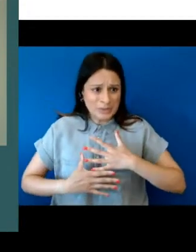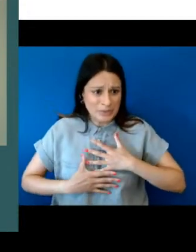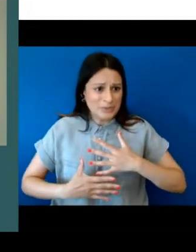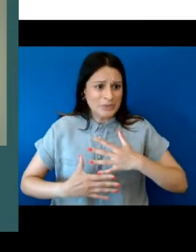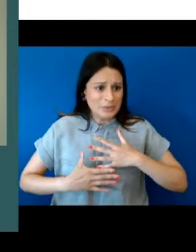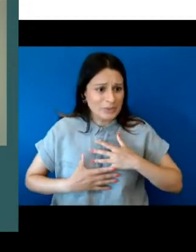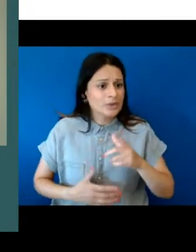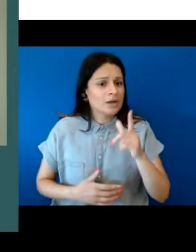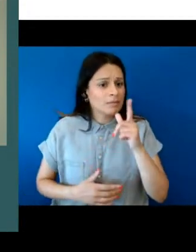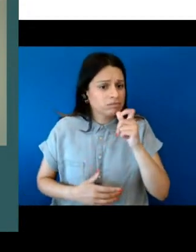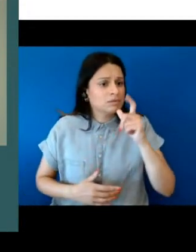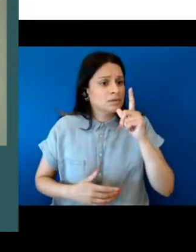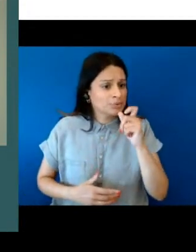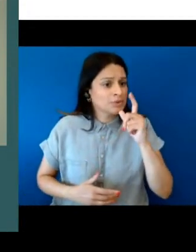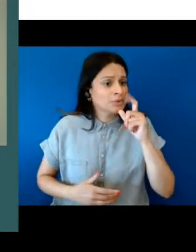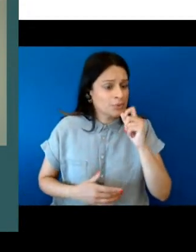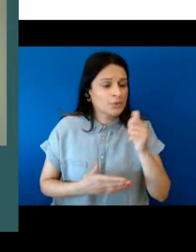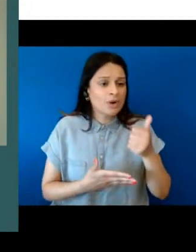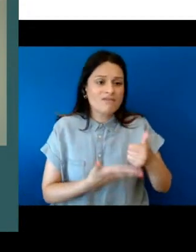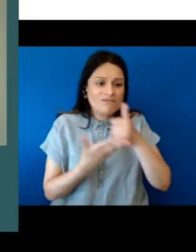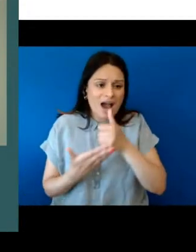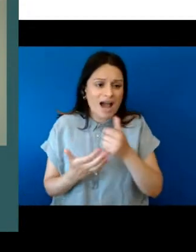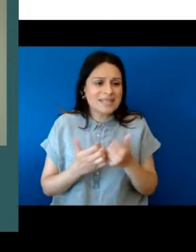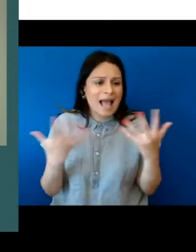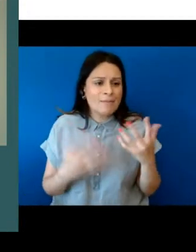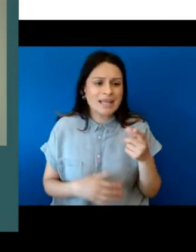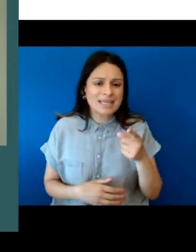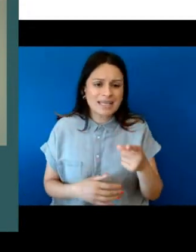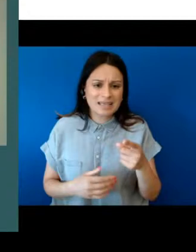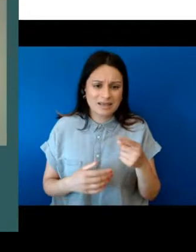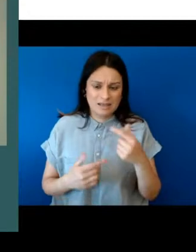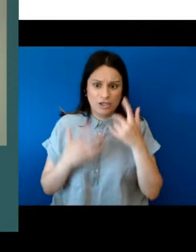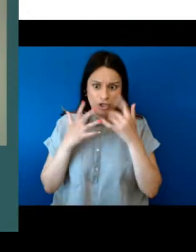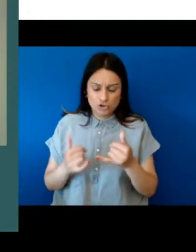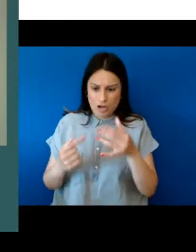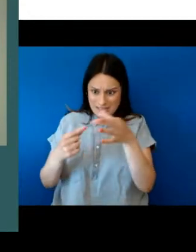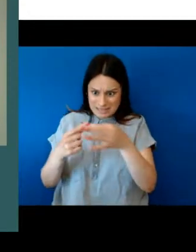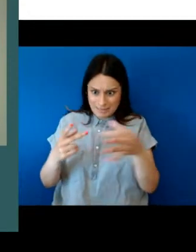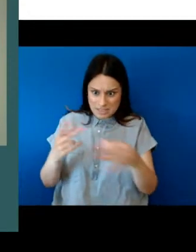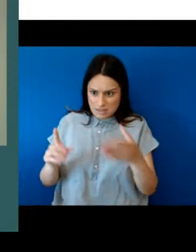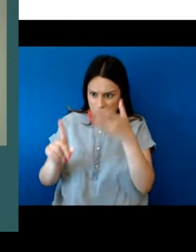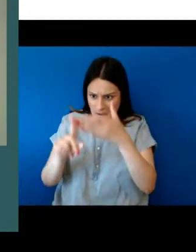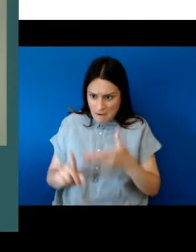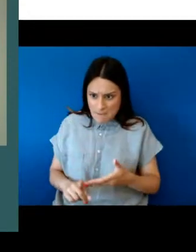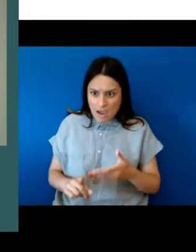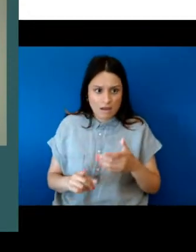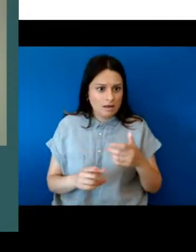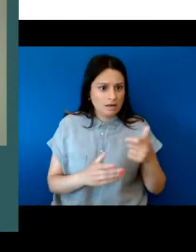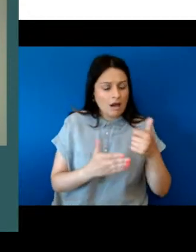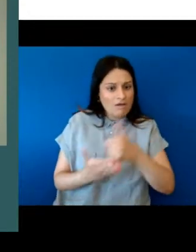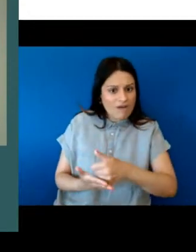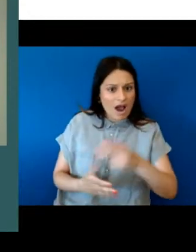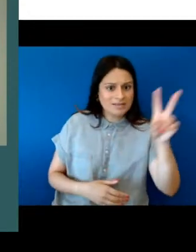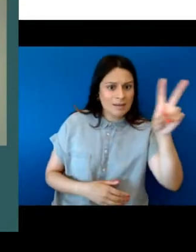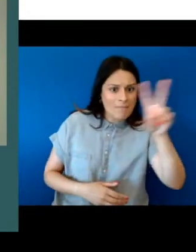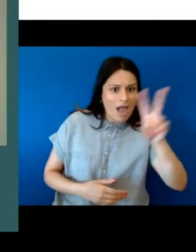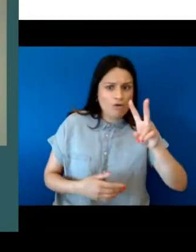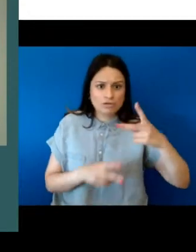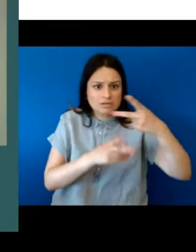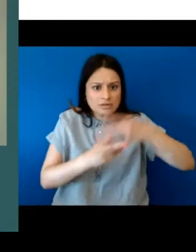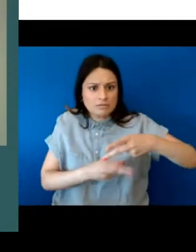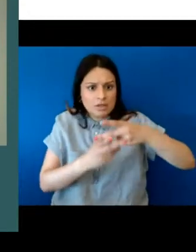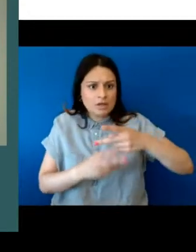And what symptoms are we looking for to advise parents on when to call 999 and get medical